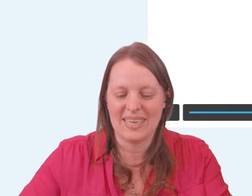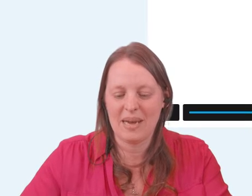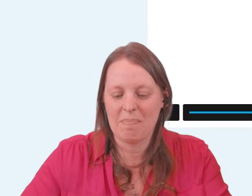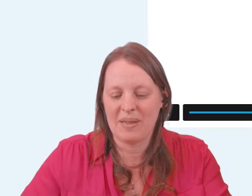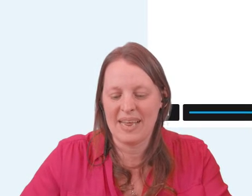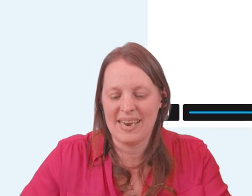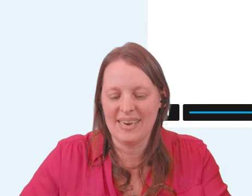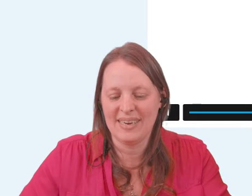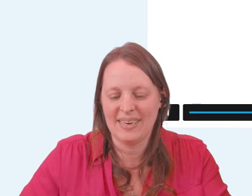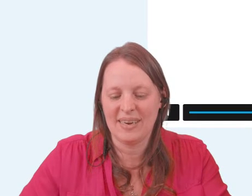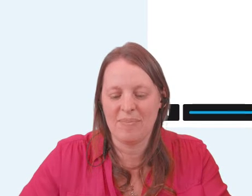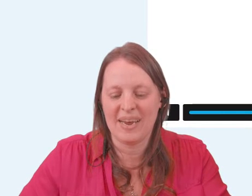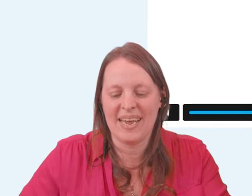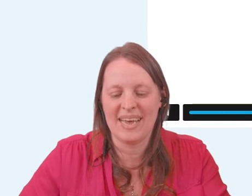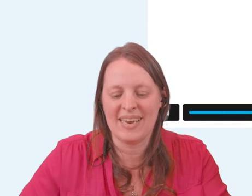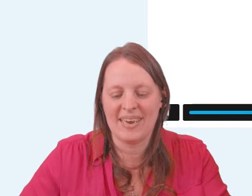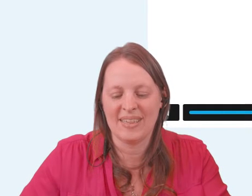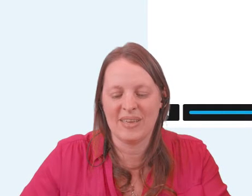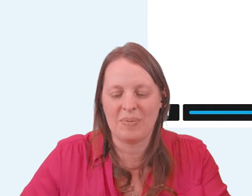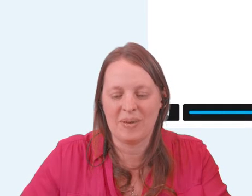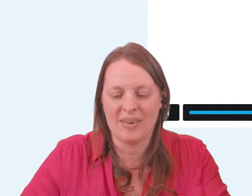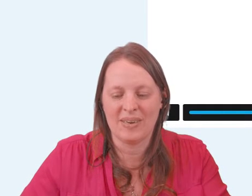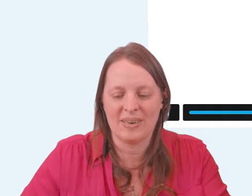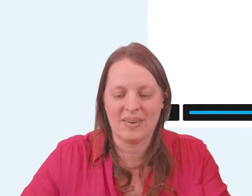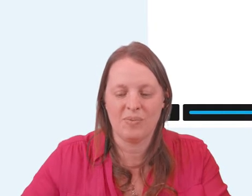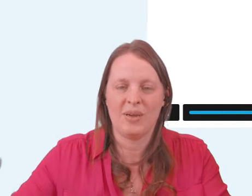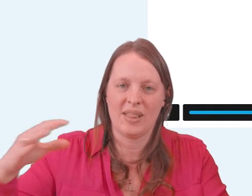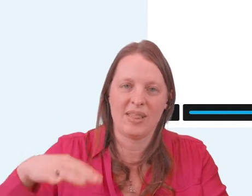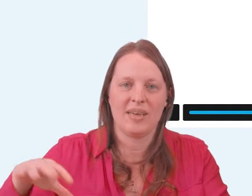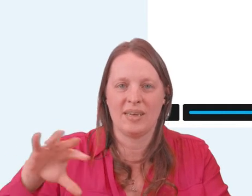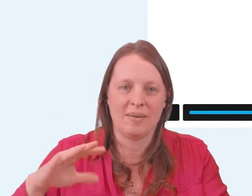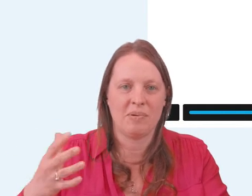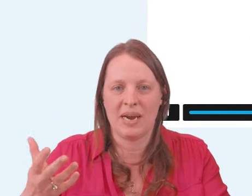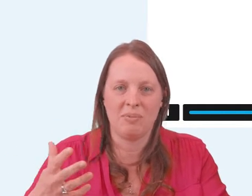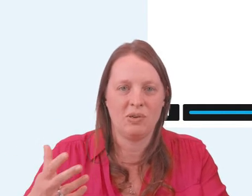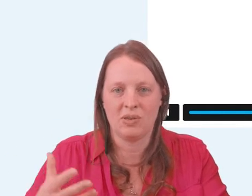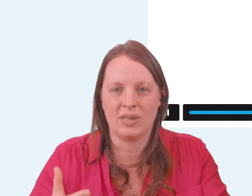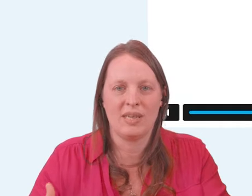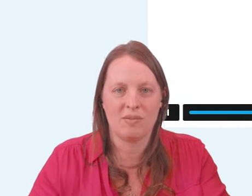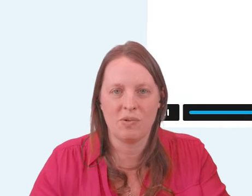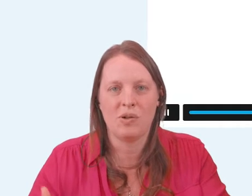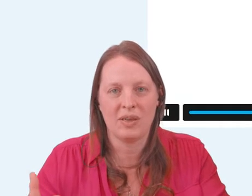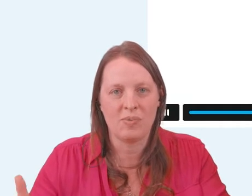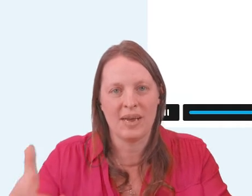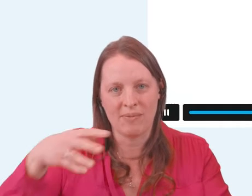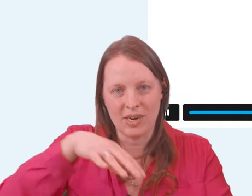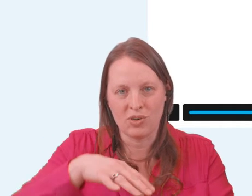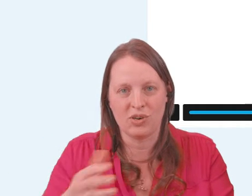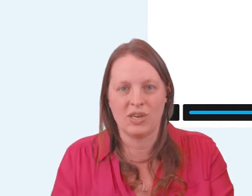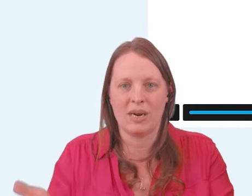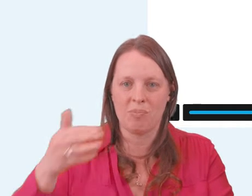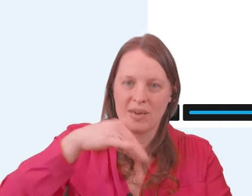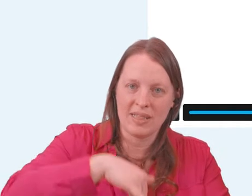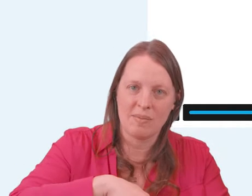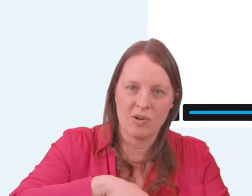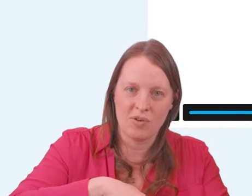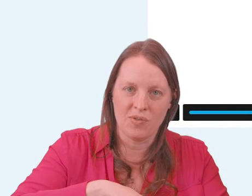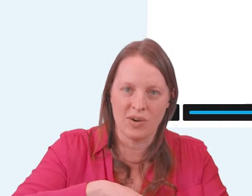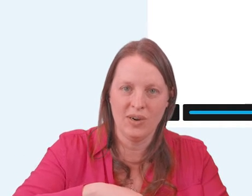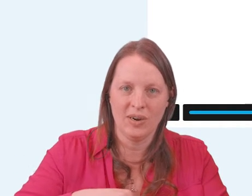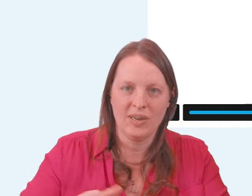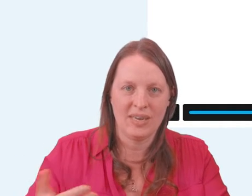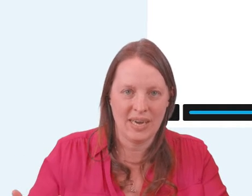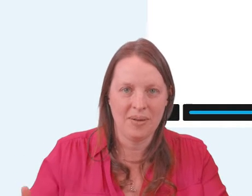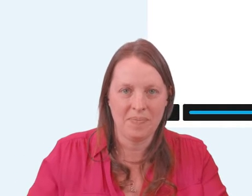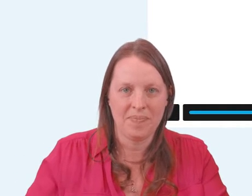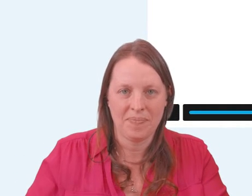Perfect. It's like a blend in my head a little bit with perhaps you could say the roll in a way, right? You're just kind of bringing them